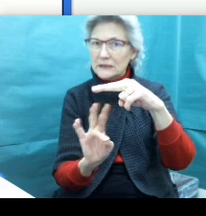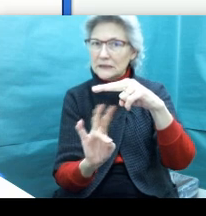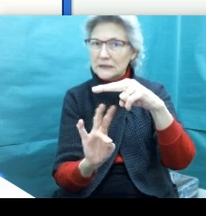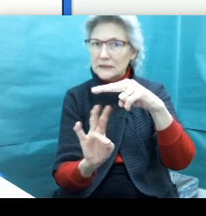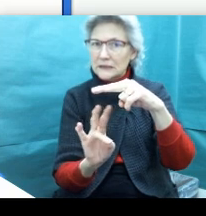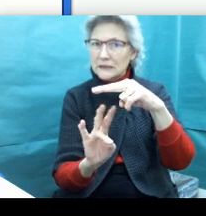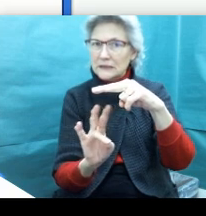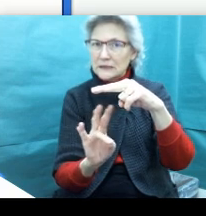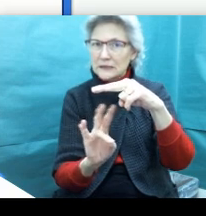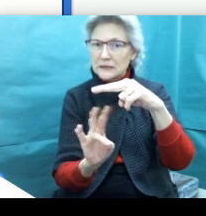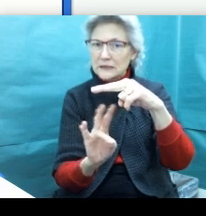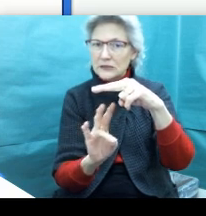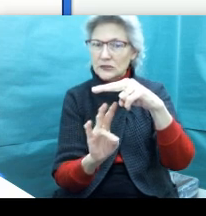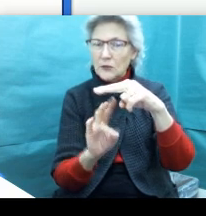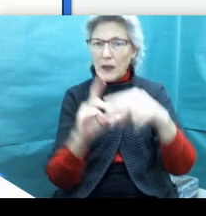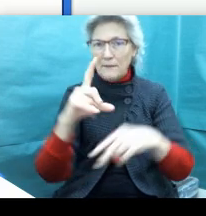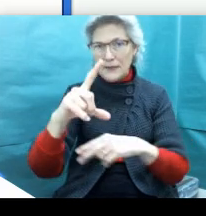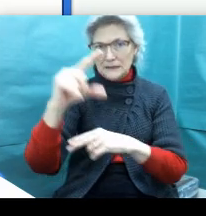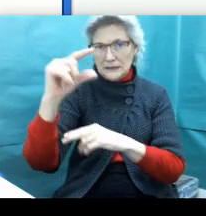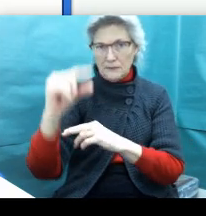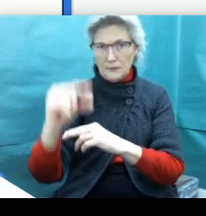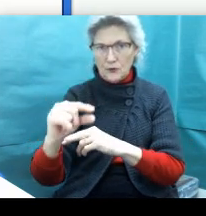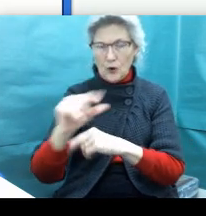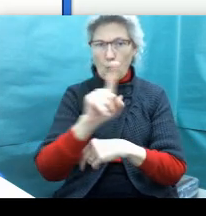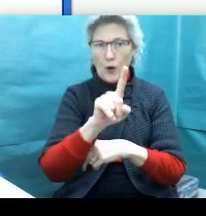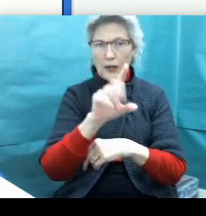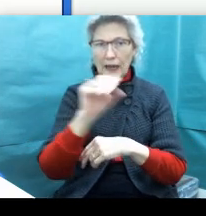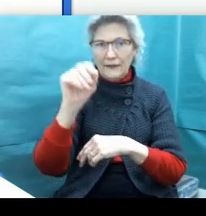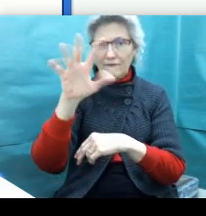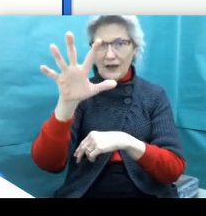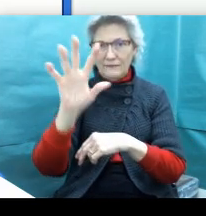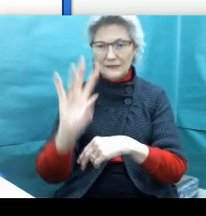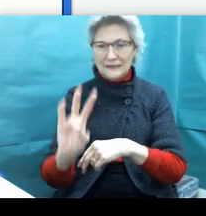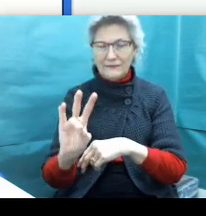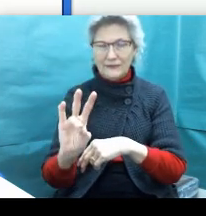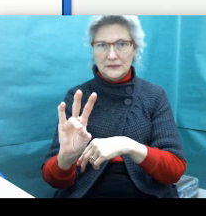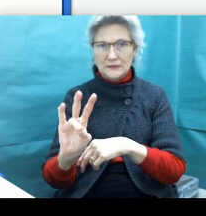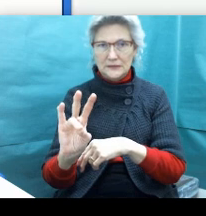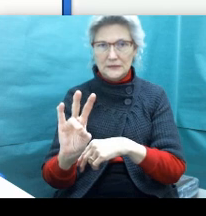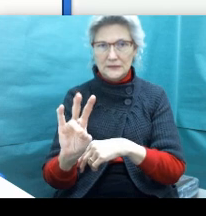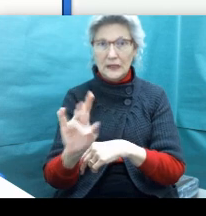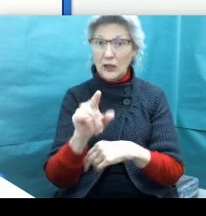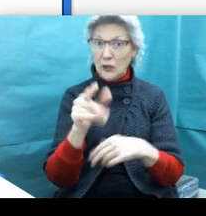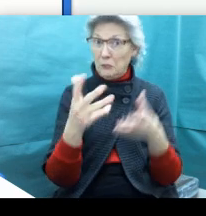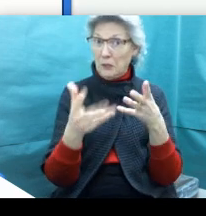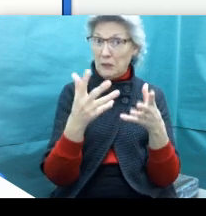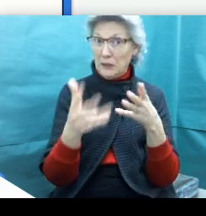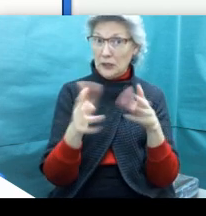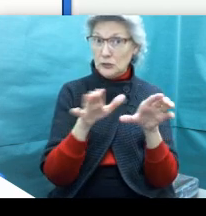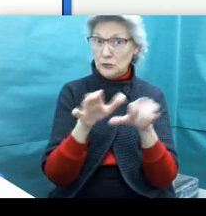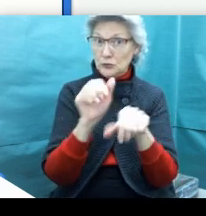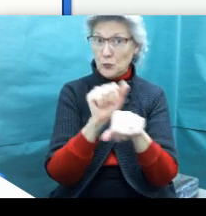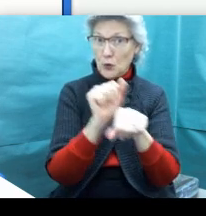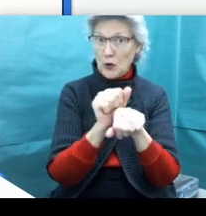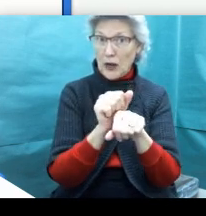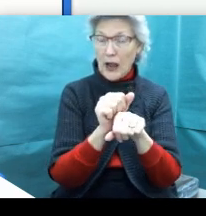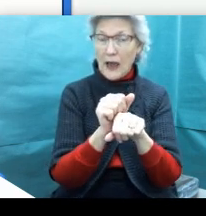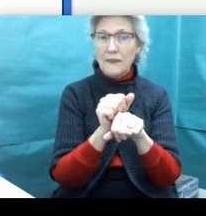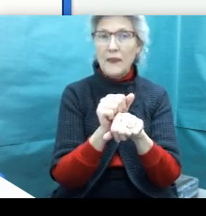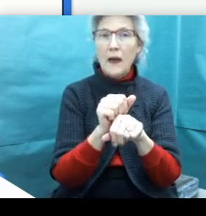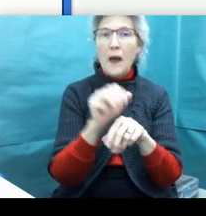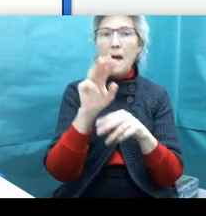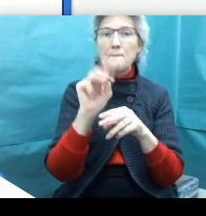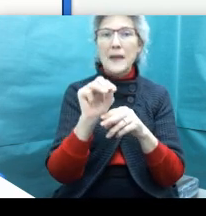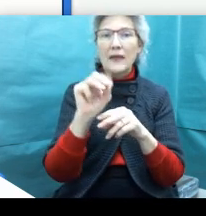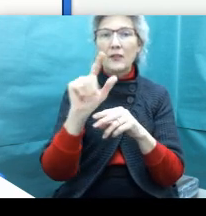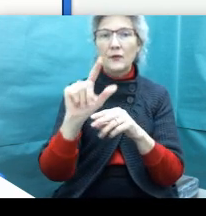sevenths. So my mixed number is 1 5 sevenths. Now you might do your work on the Math Learning Center. You